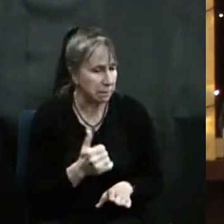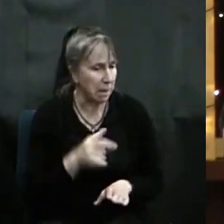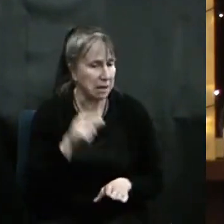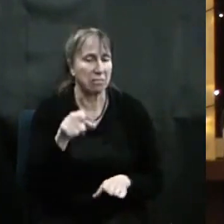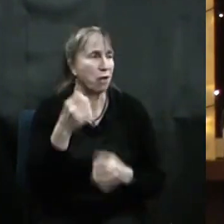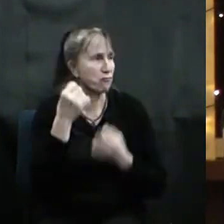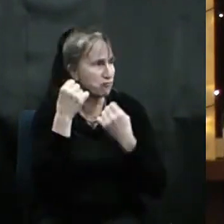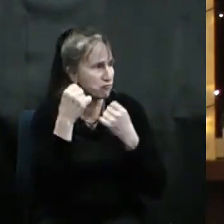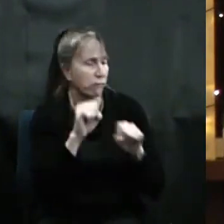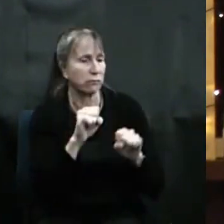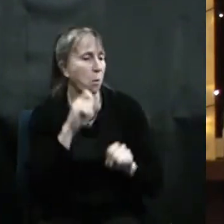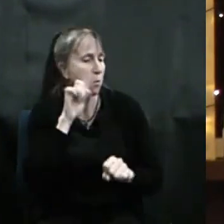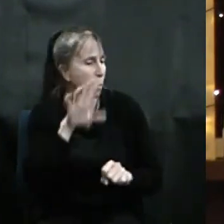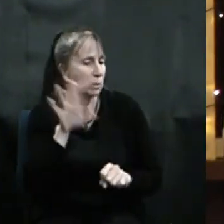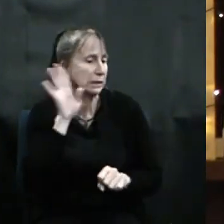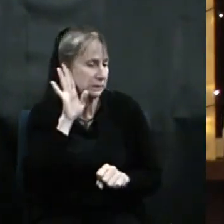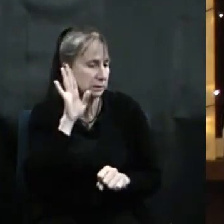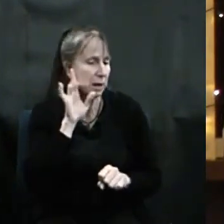rebellious house.